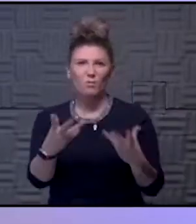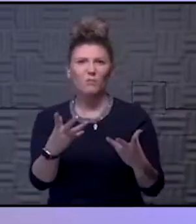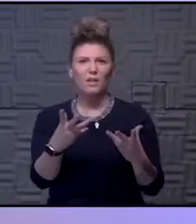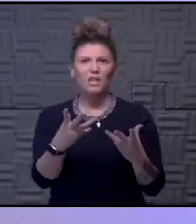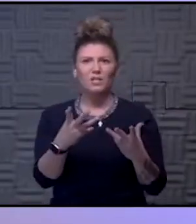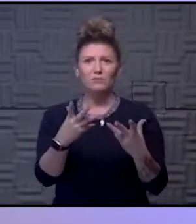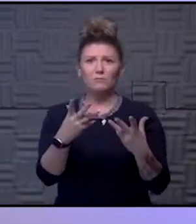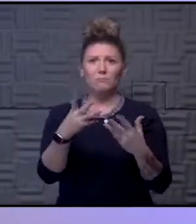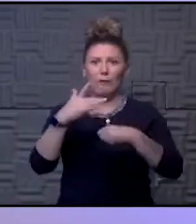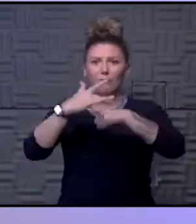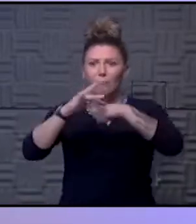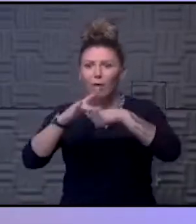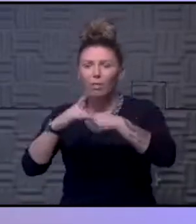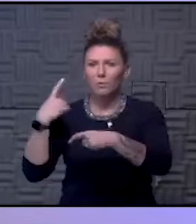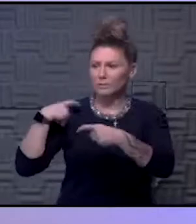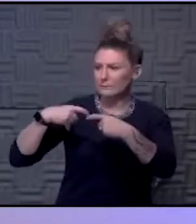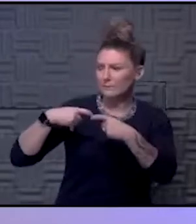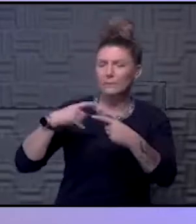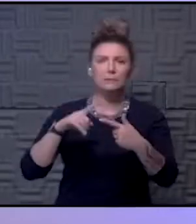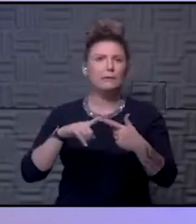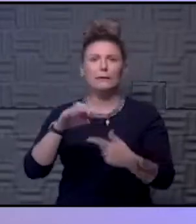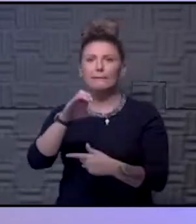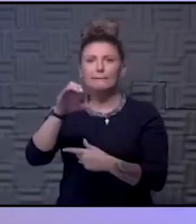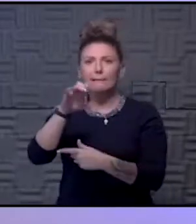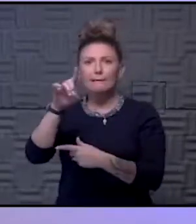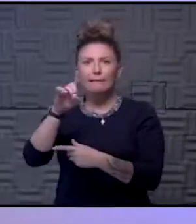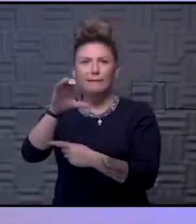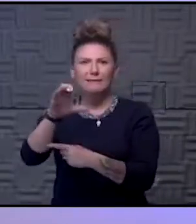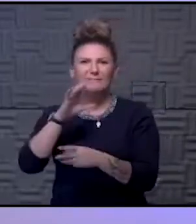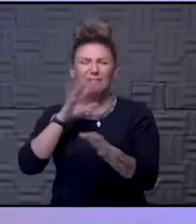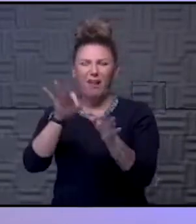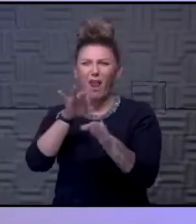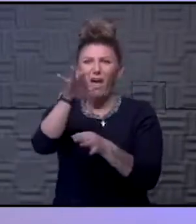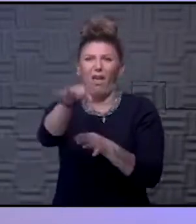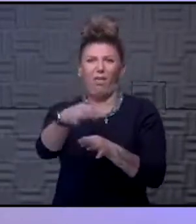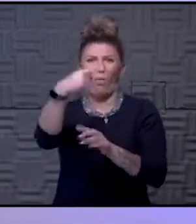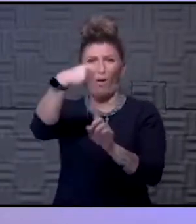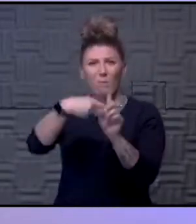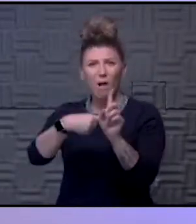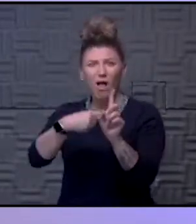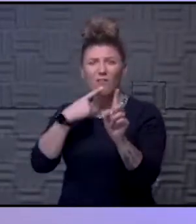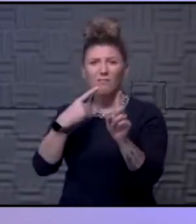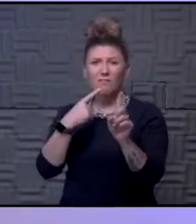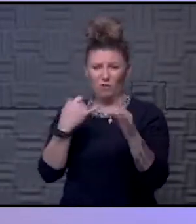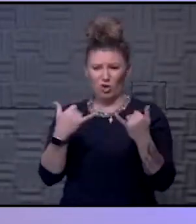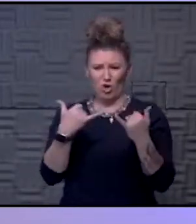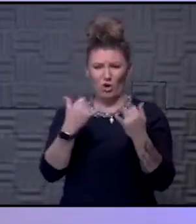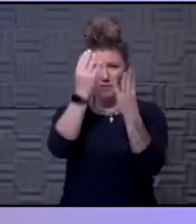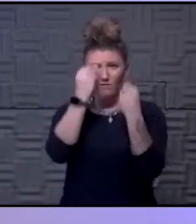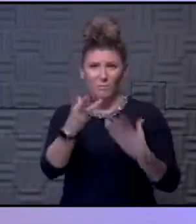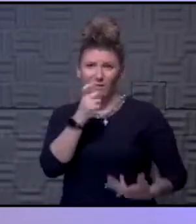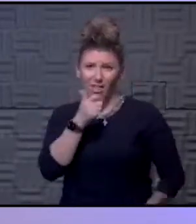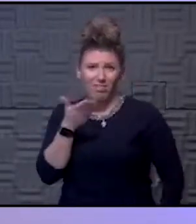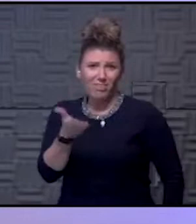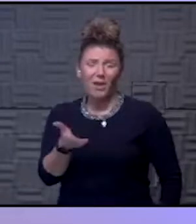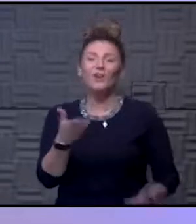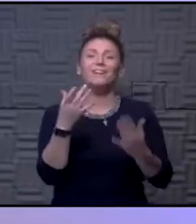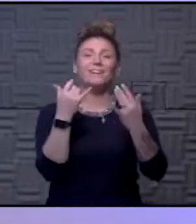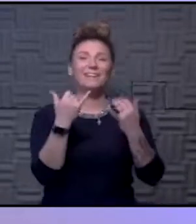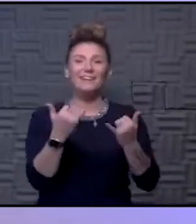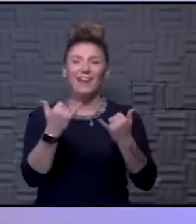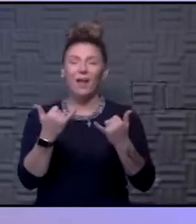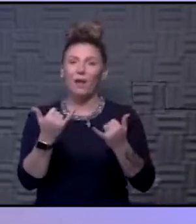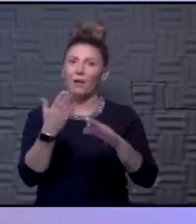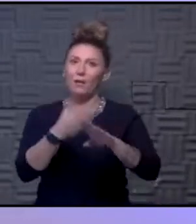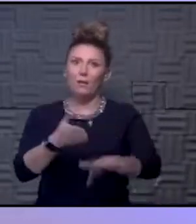Spanish. Sources like the CDC were lagging like a month in current information. Now it's gotten a lot